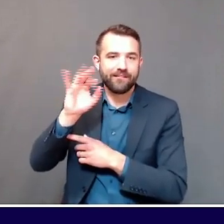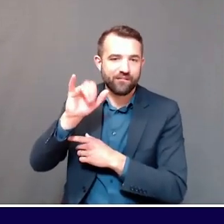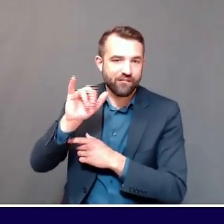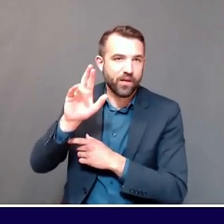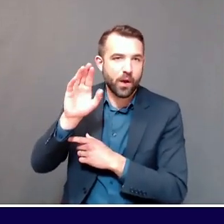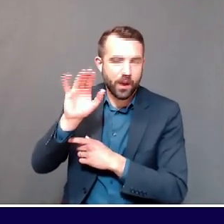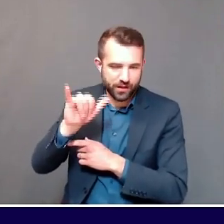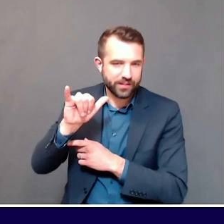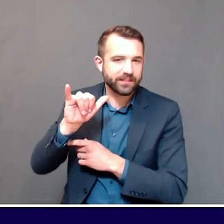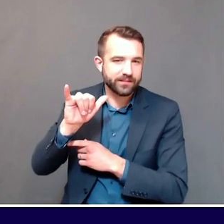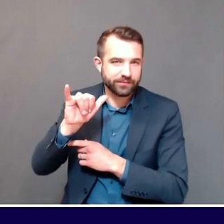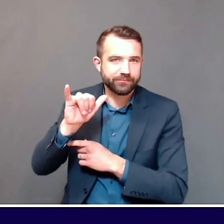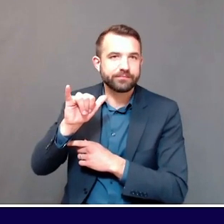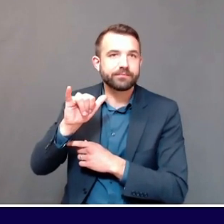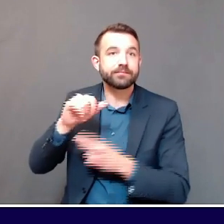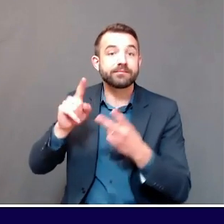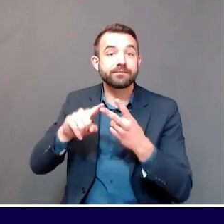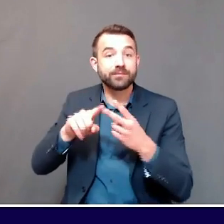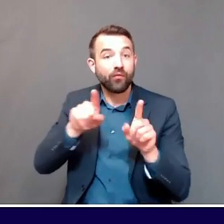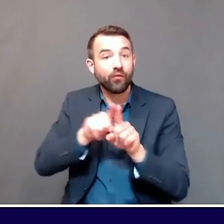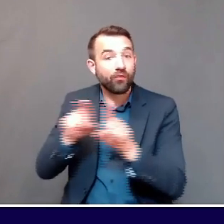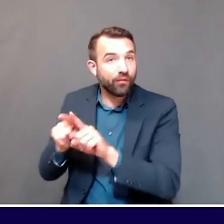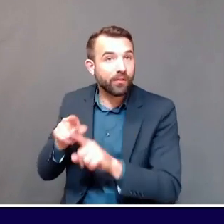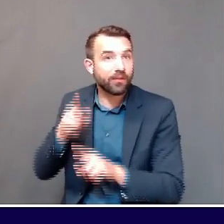state of Maine, right here in Augusta.